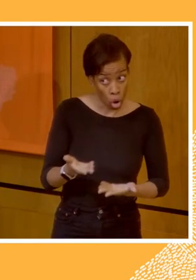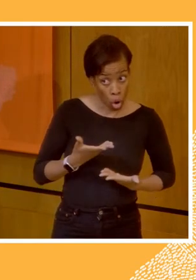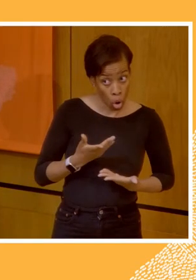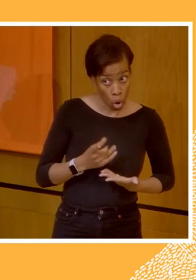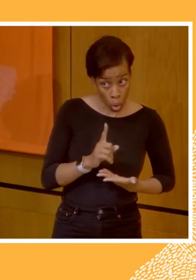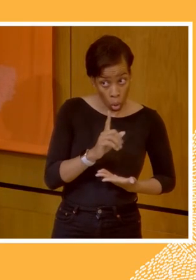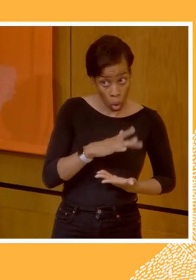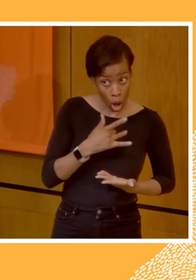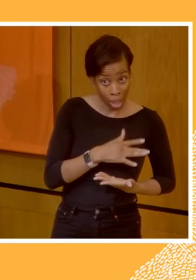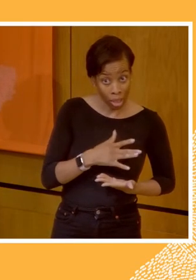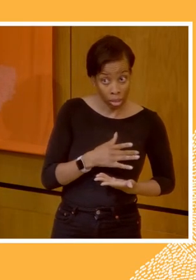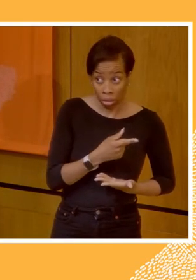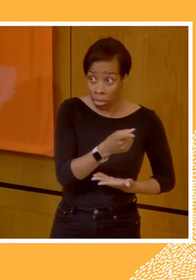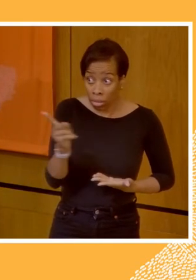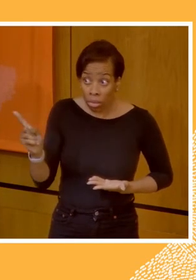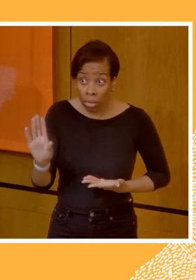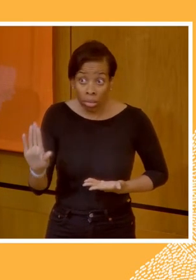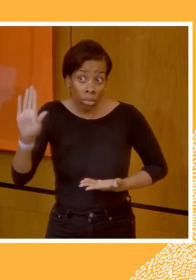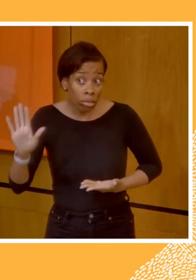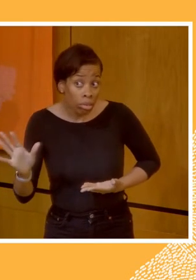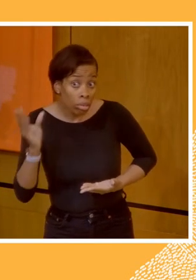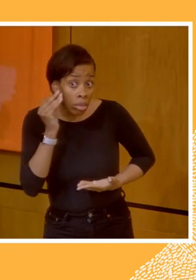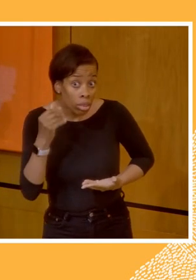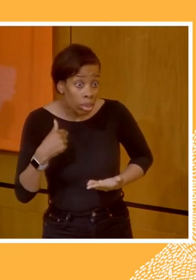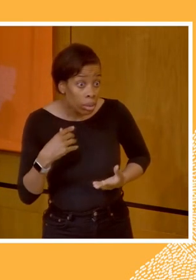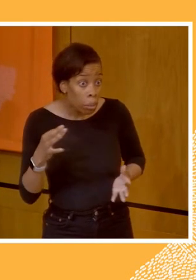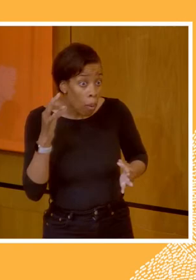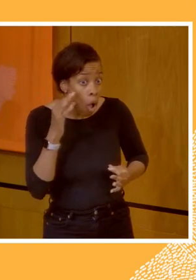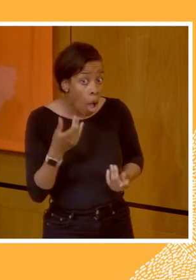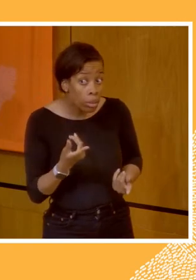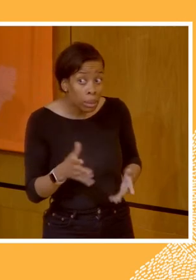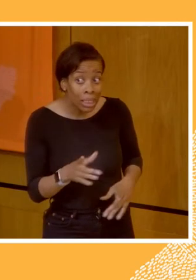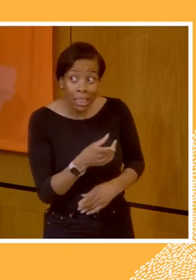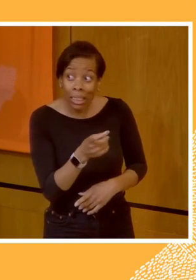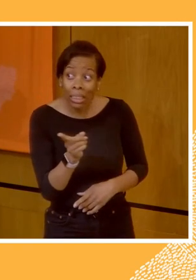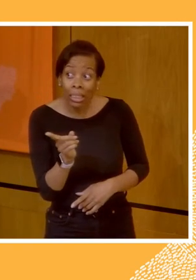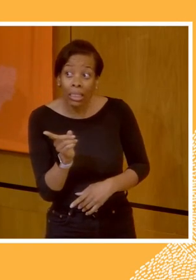How many people in here have listened to an episode of the podcast?